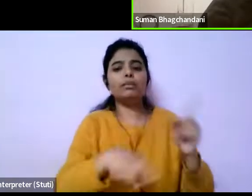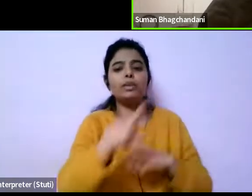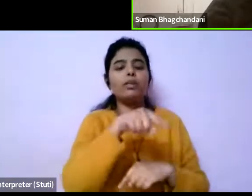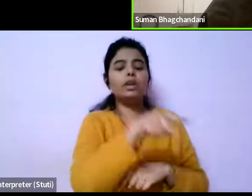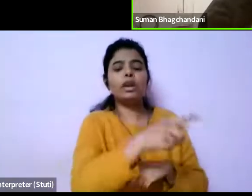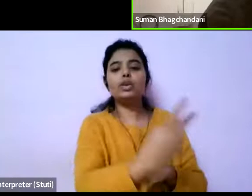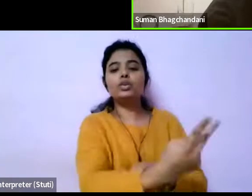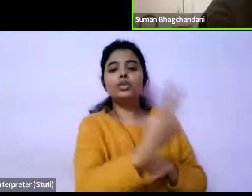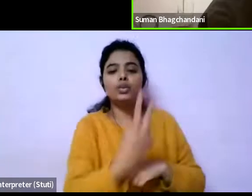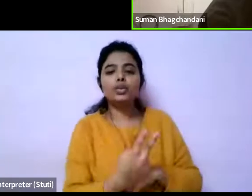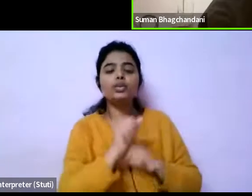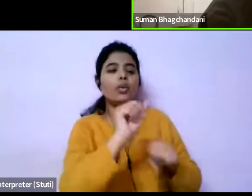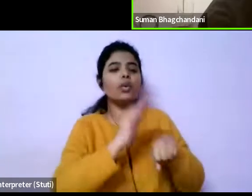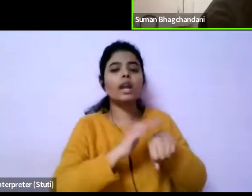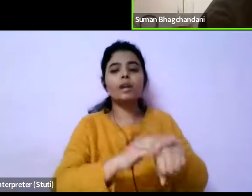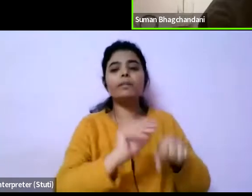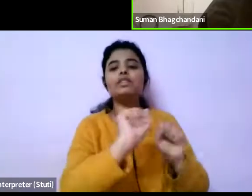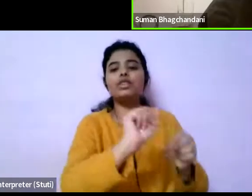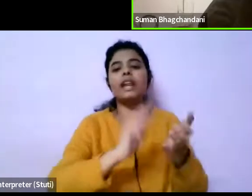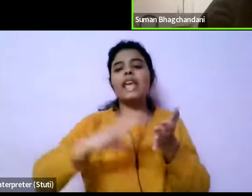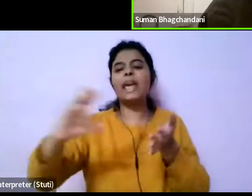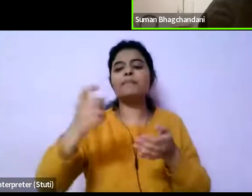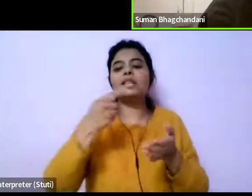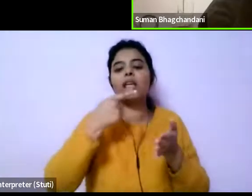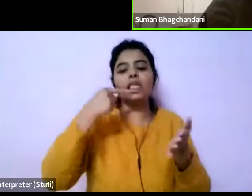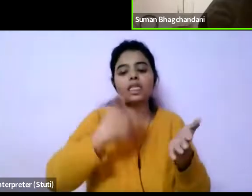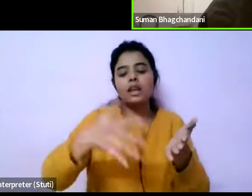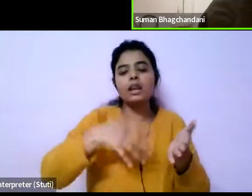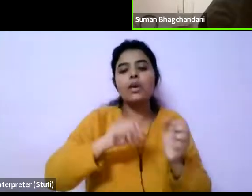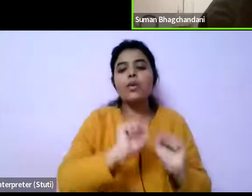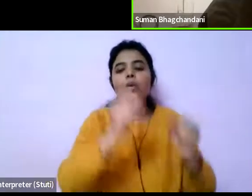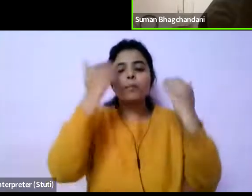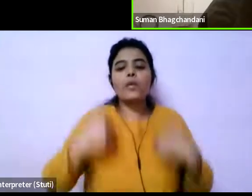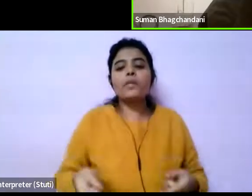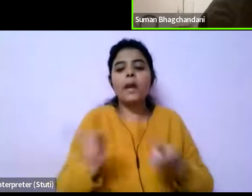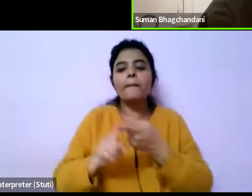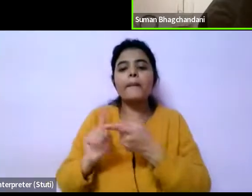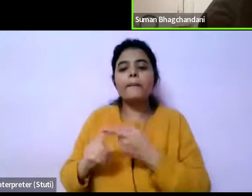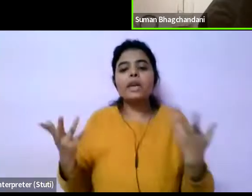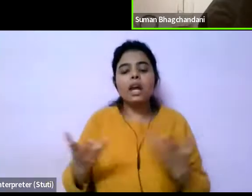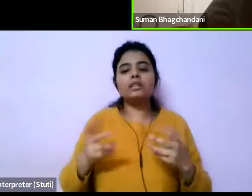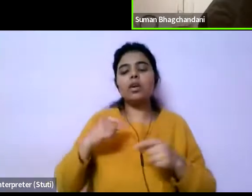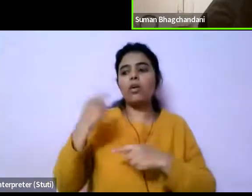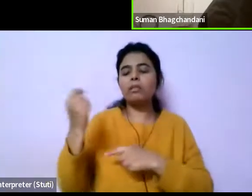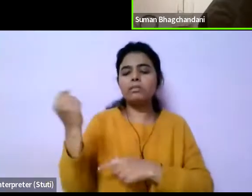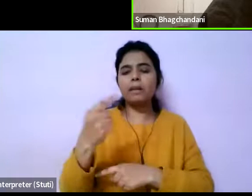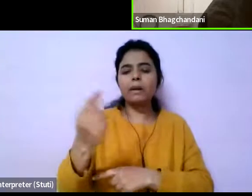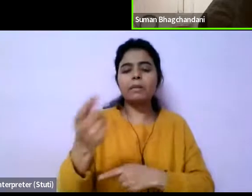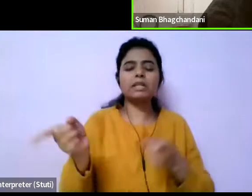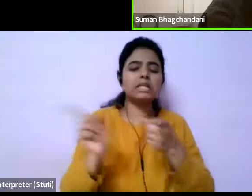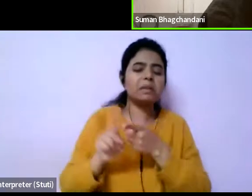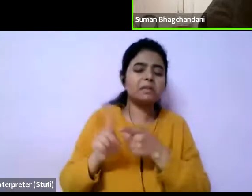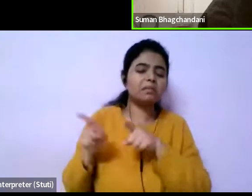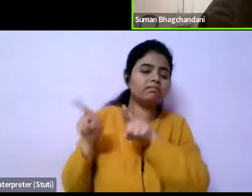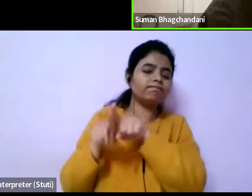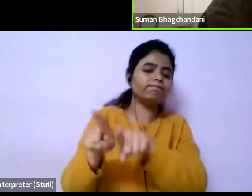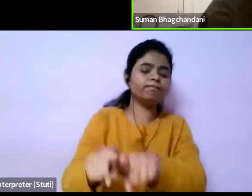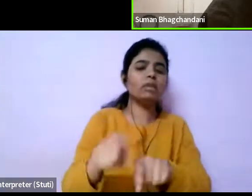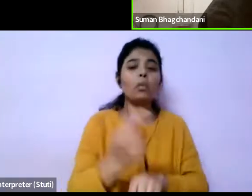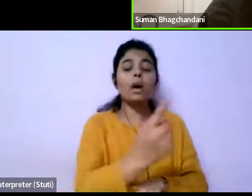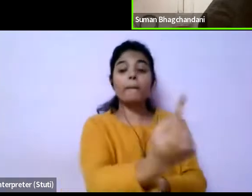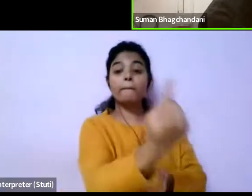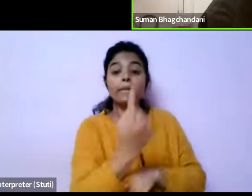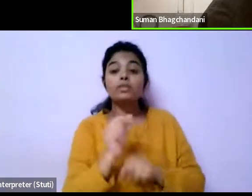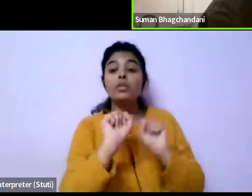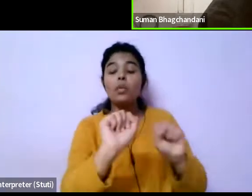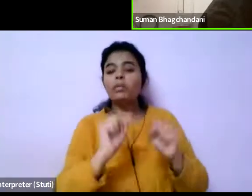spoke about their experiences during menstrual cycles and the physical challenges that they encounter every month, of which one shared her stories about